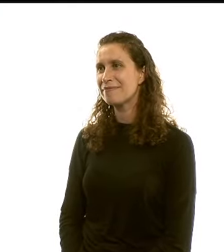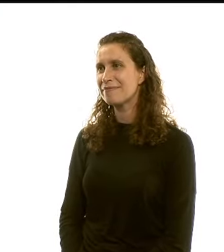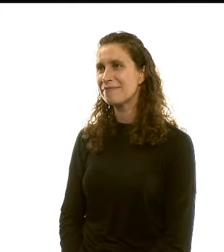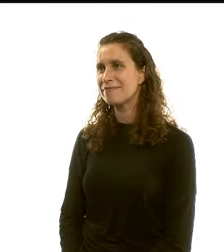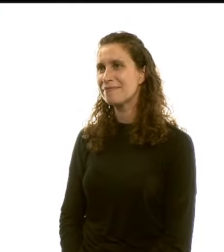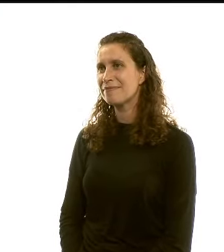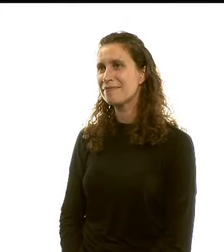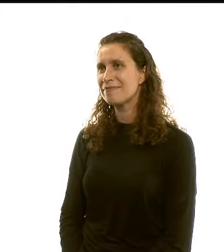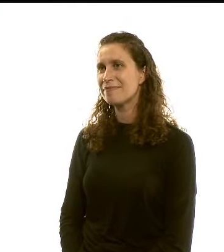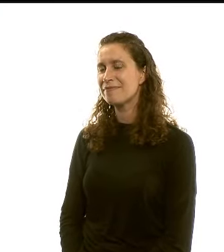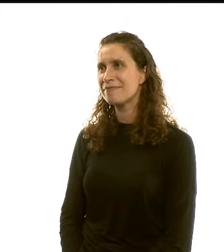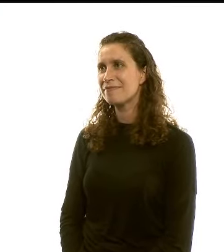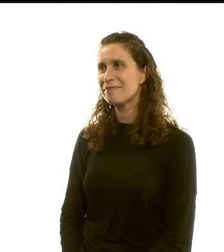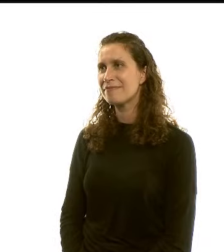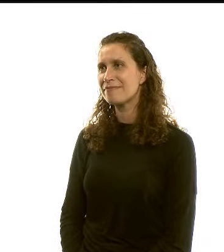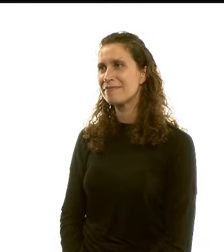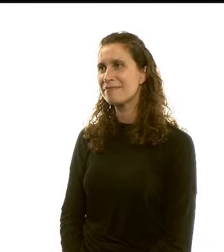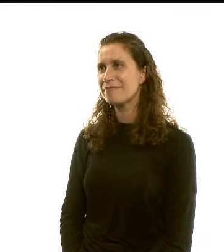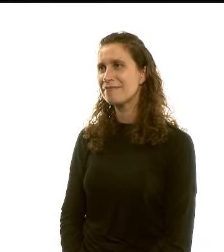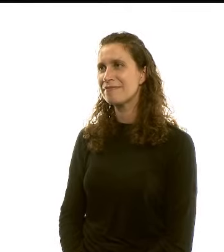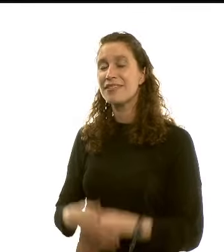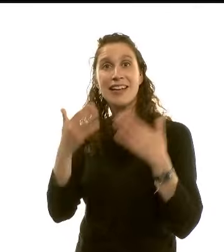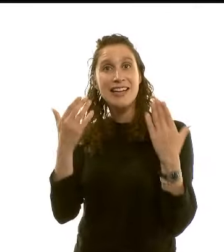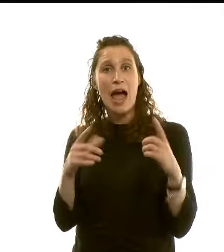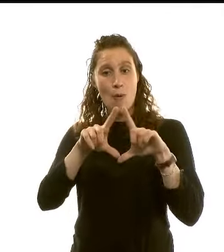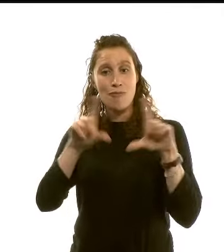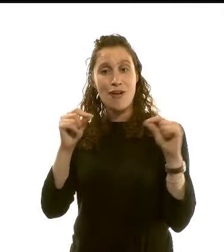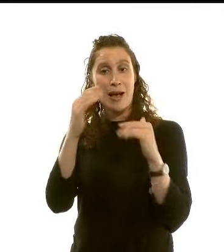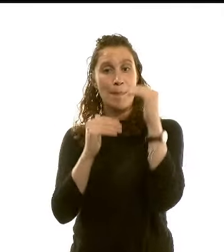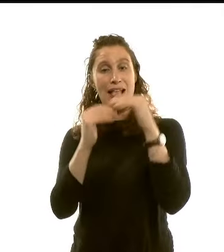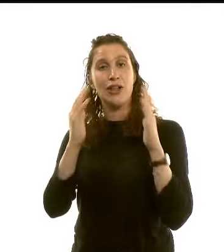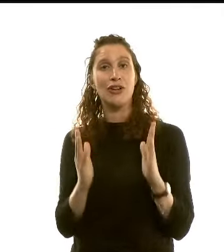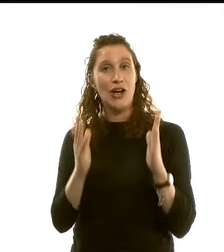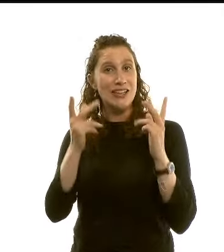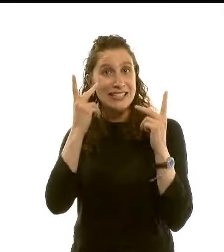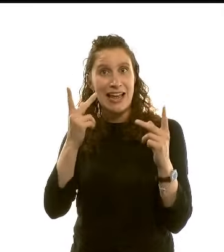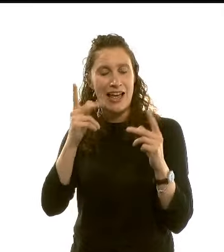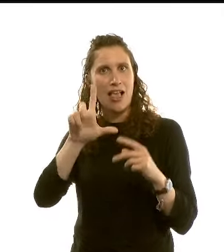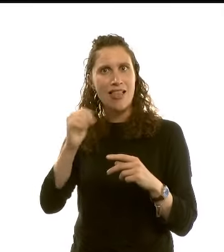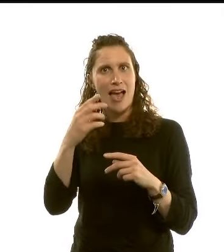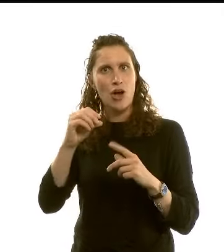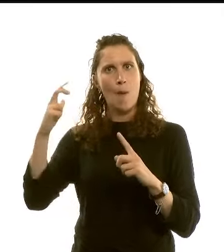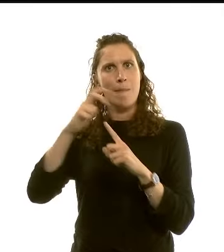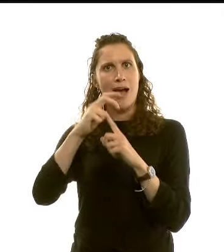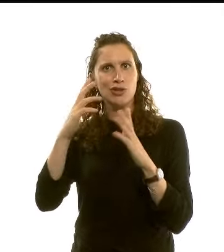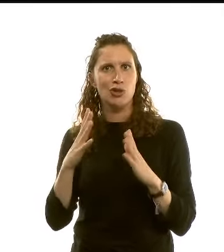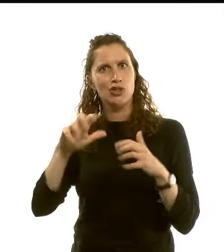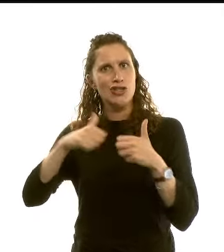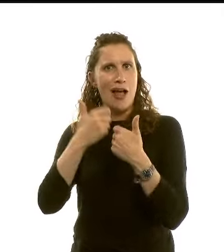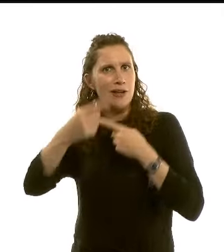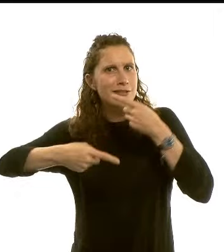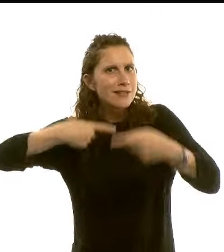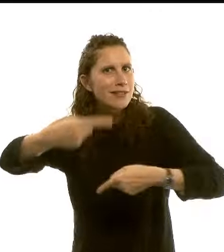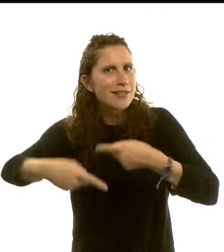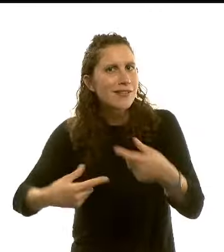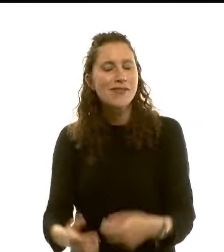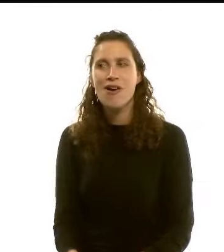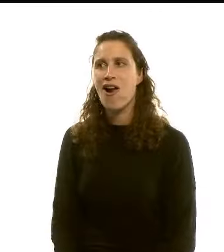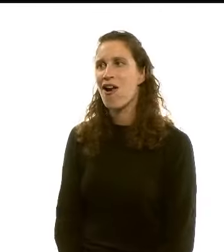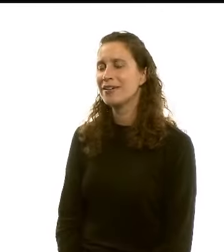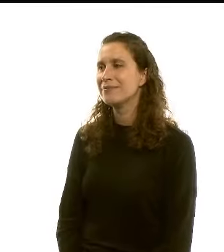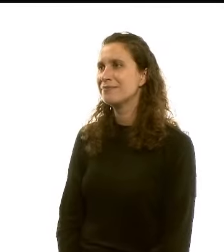t-shirt. Right, let's head to Brick Builder and see how the LEGO Masters Challenge is progressing.